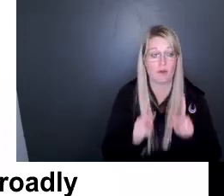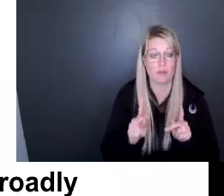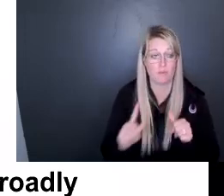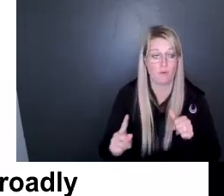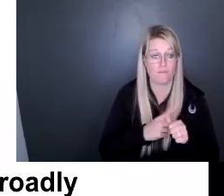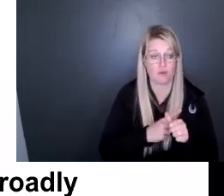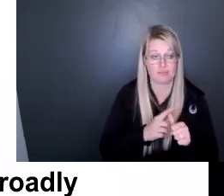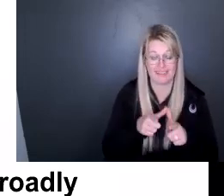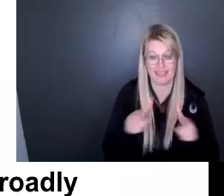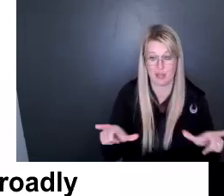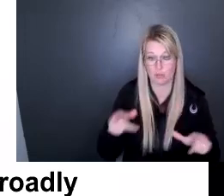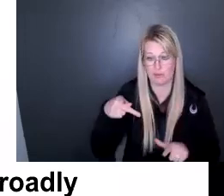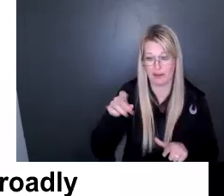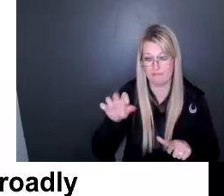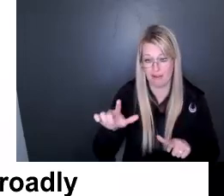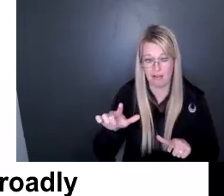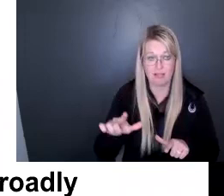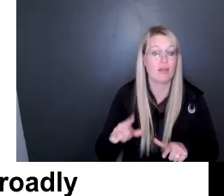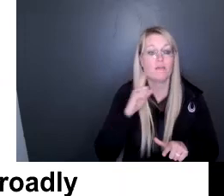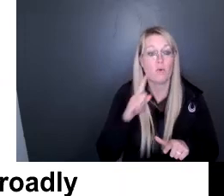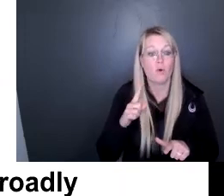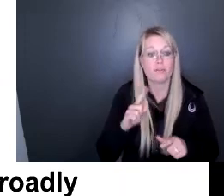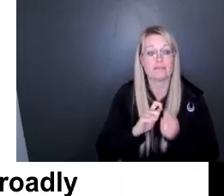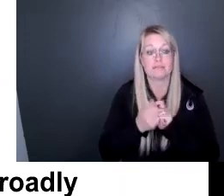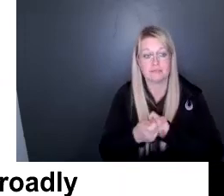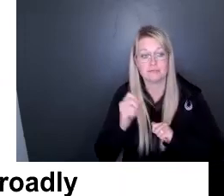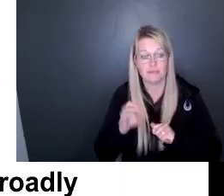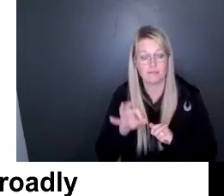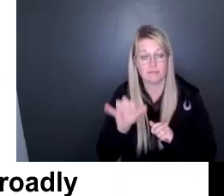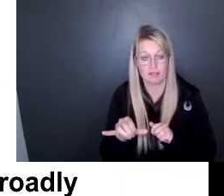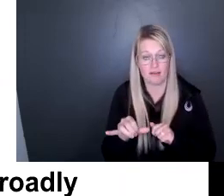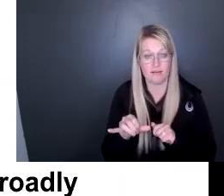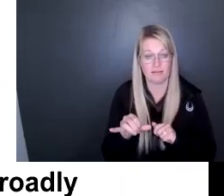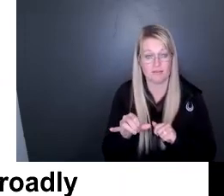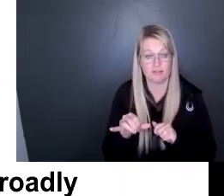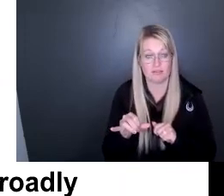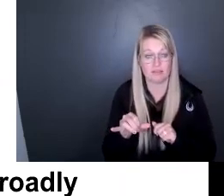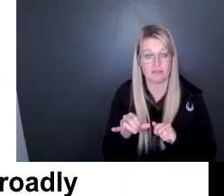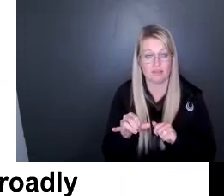language consistent with the evolution in the literature, and that